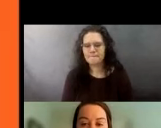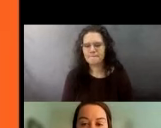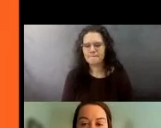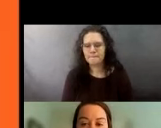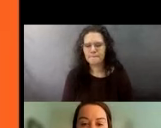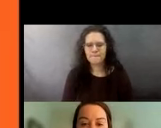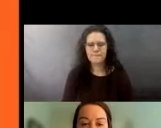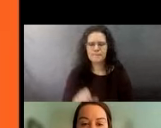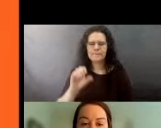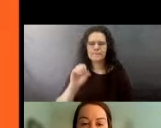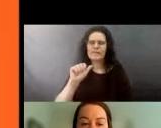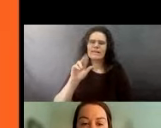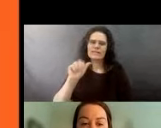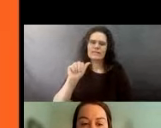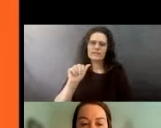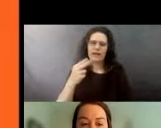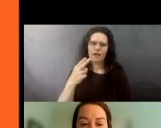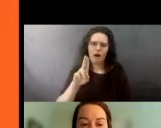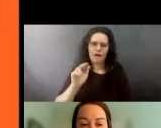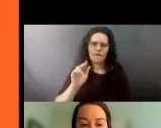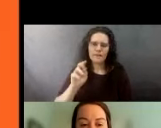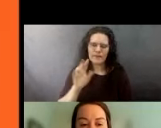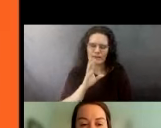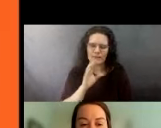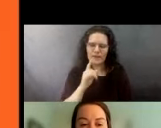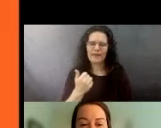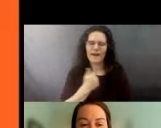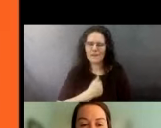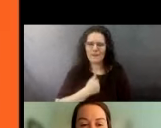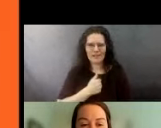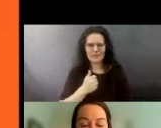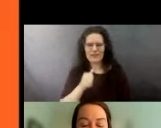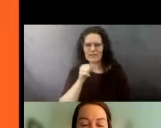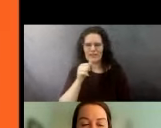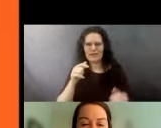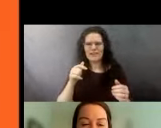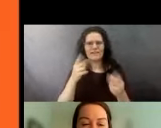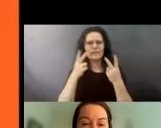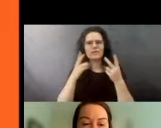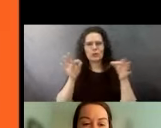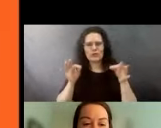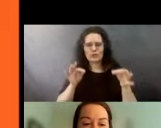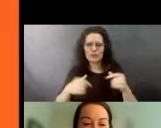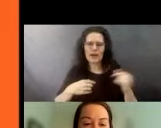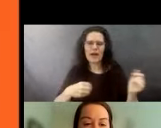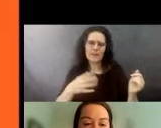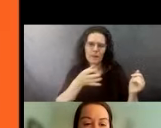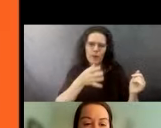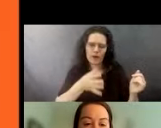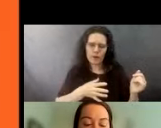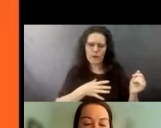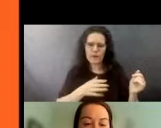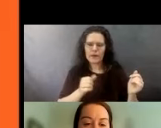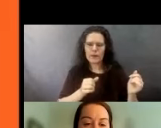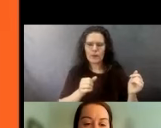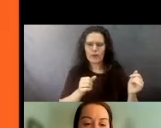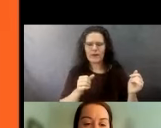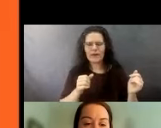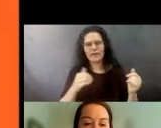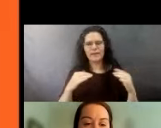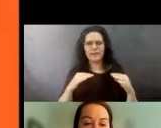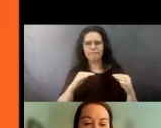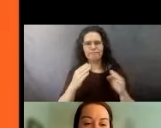So this is Sarah Huffman. I apologize, I forgot to do my visual description earlier, but I'm a white woman with medium length